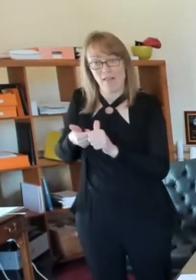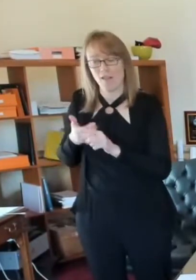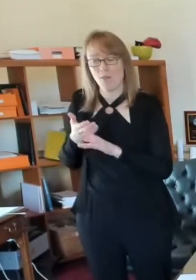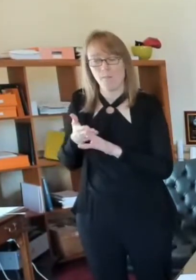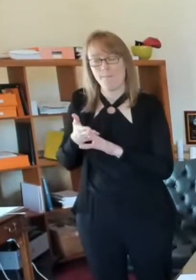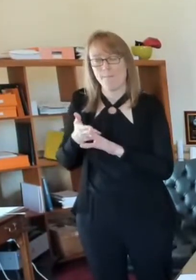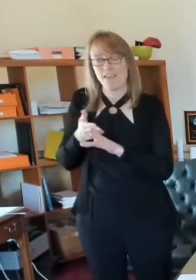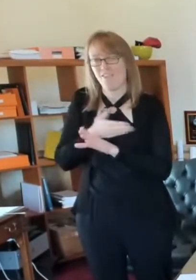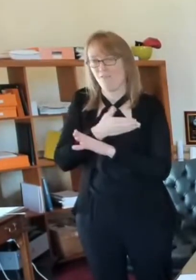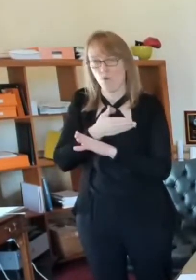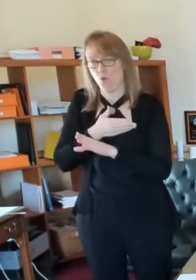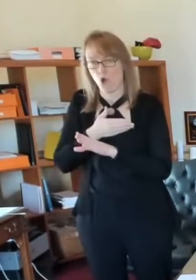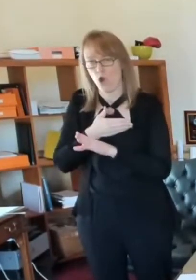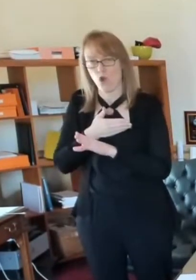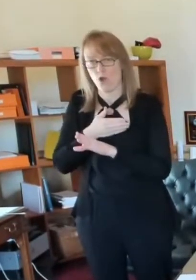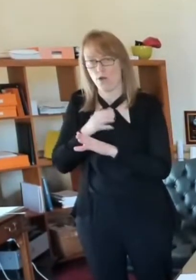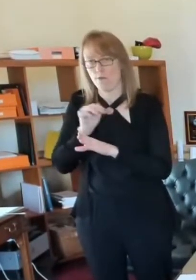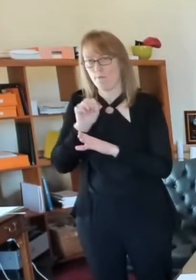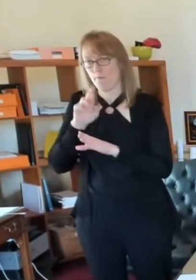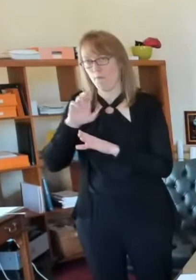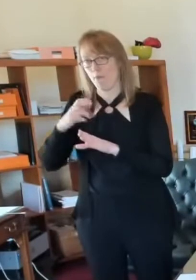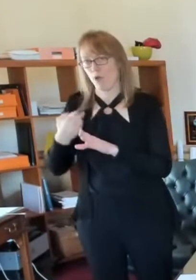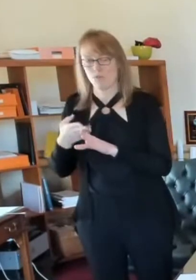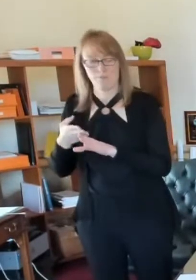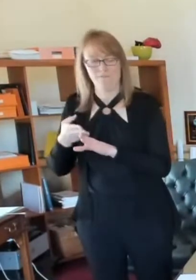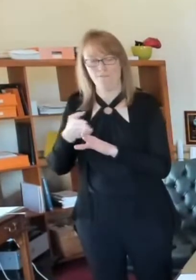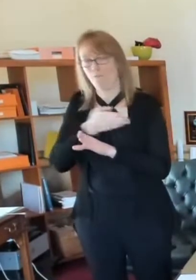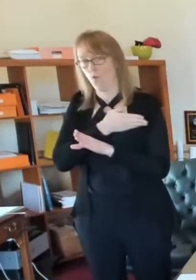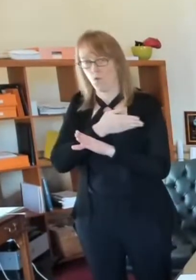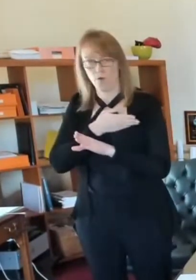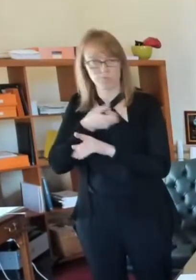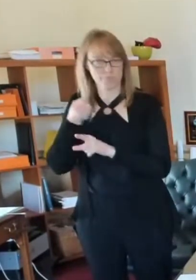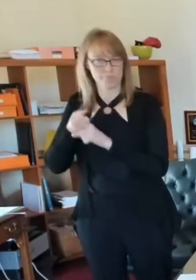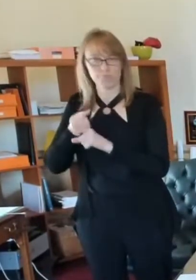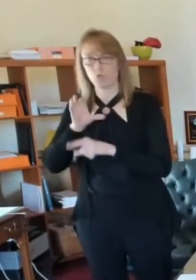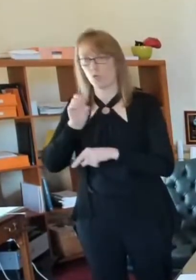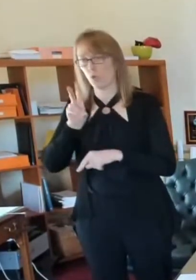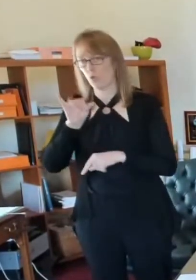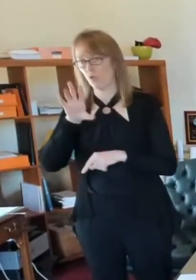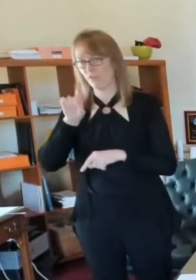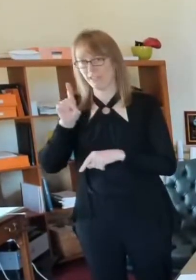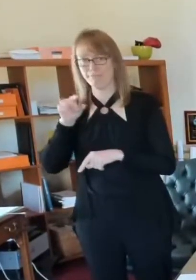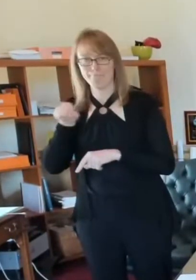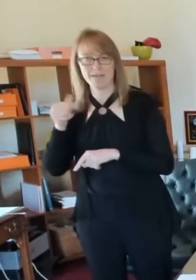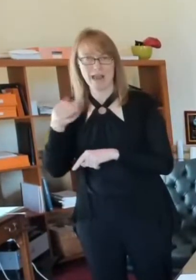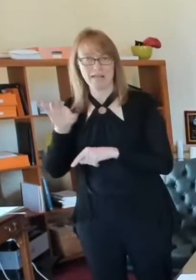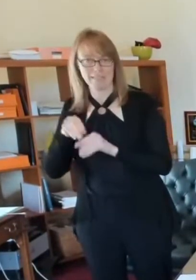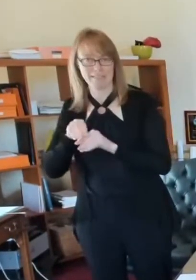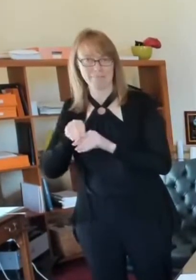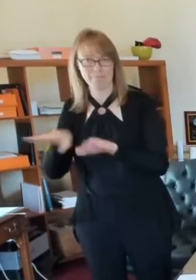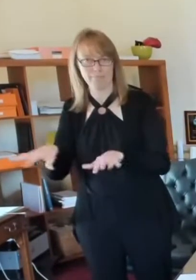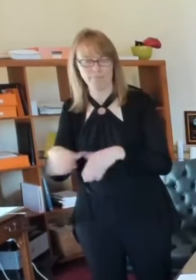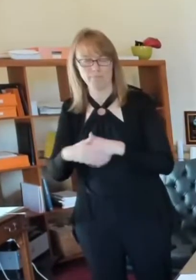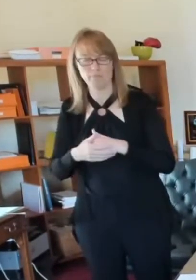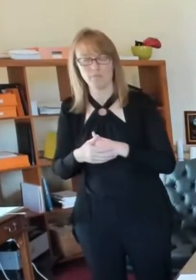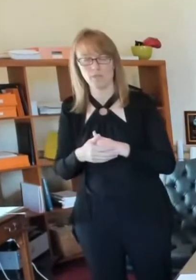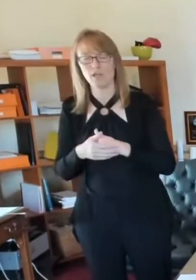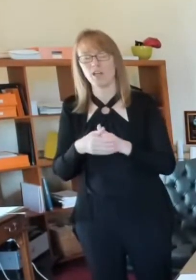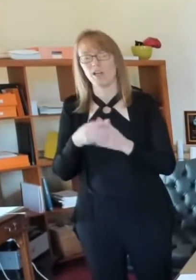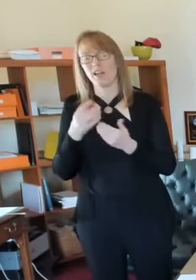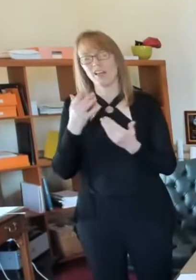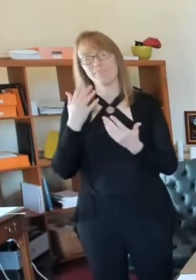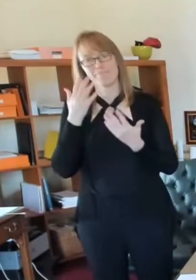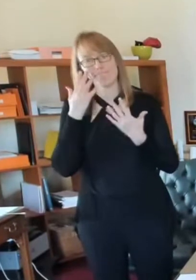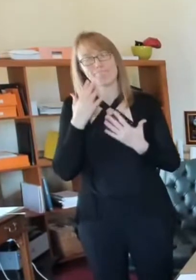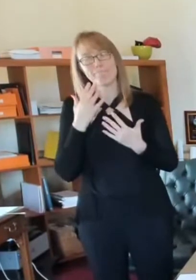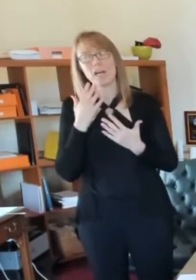December, January. I don't know. That's one way. And then secondly, there are a few exceptions. So